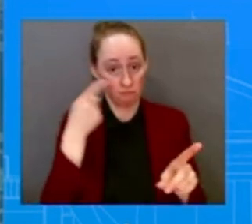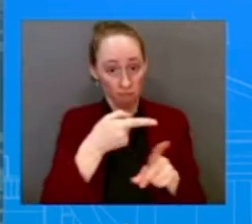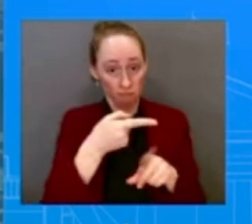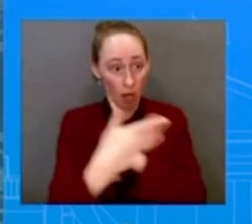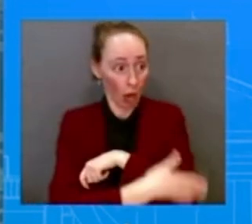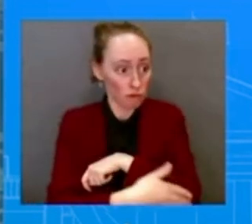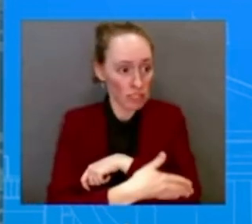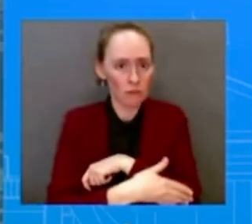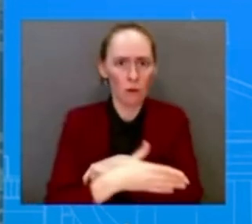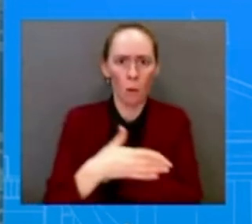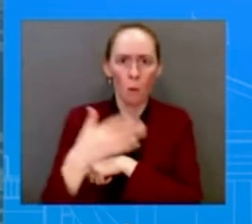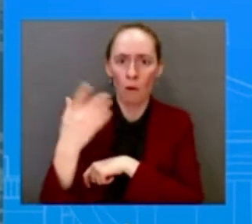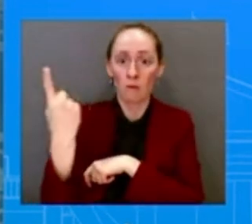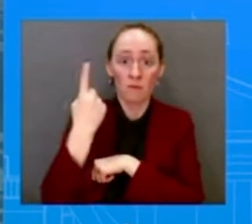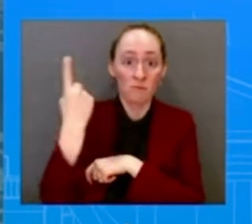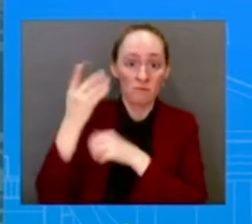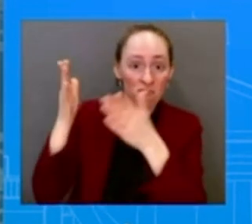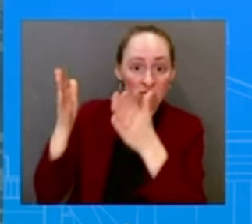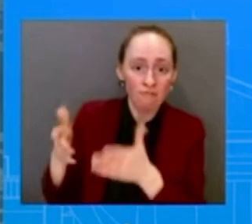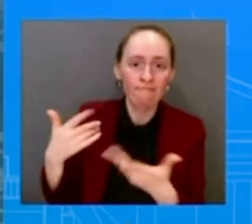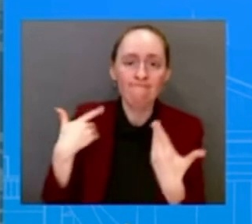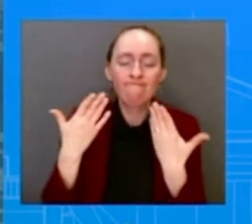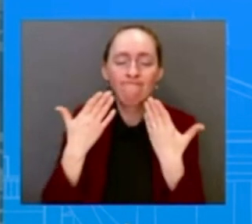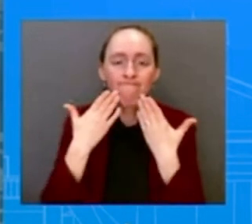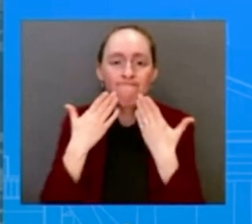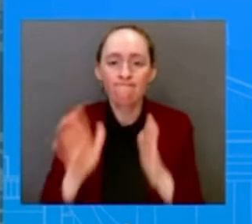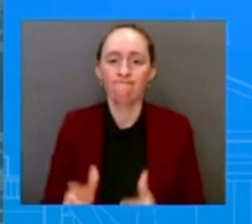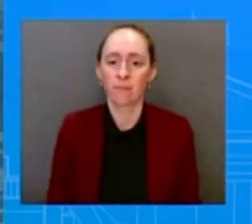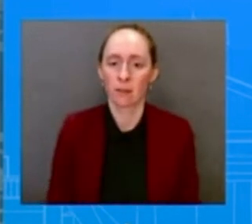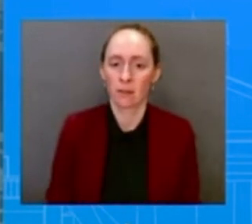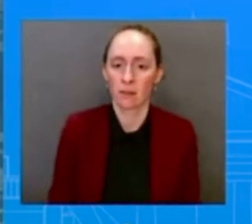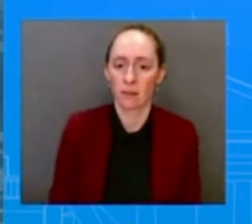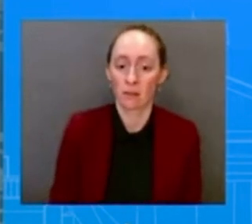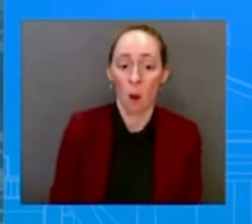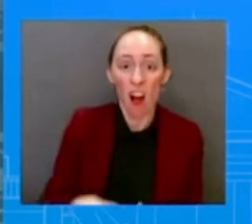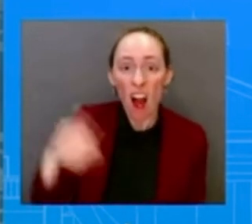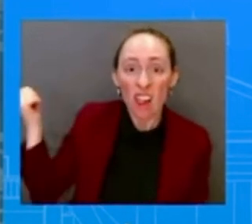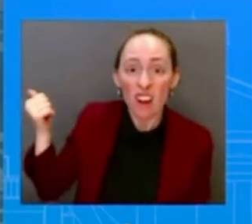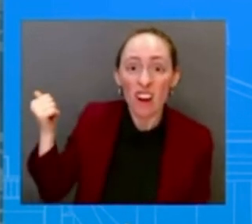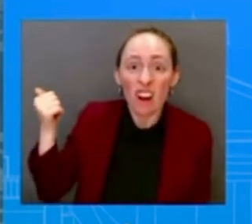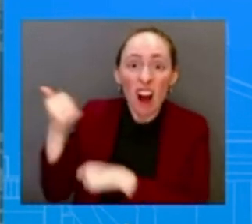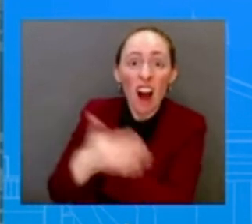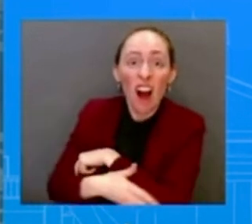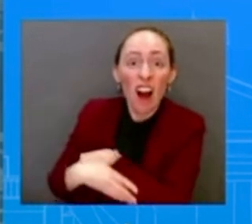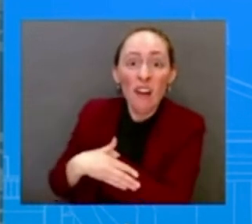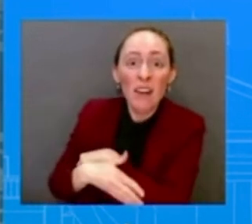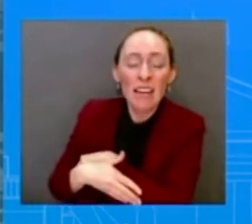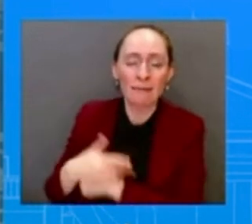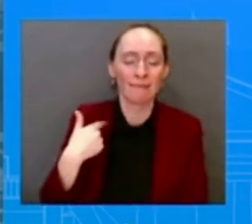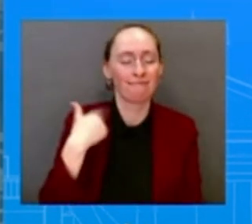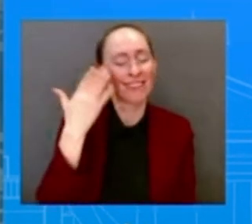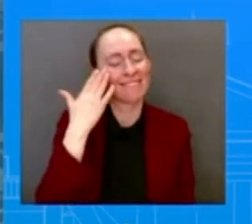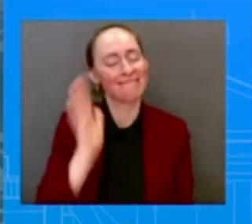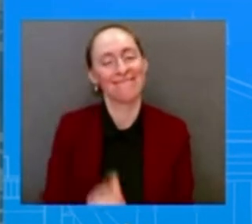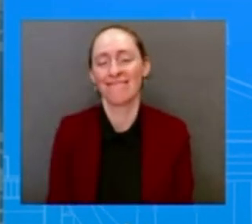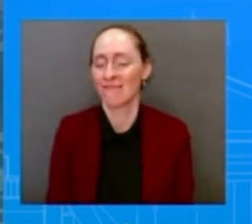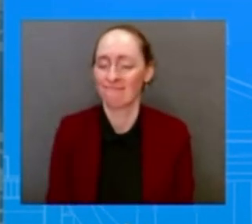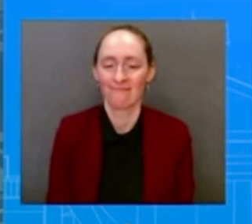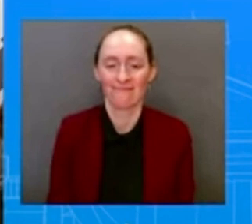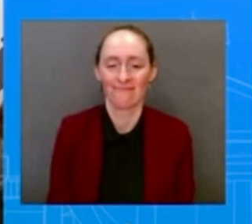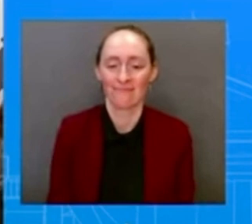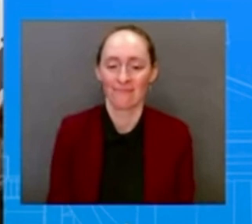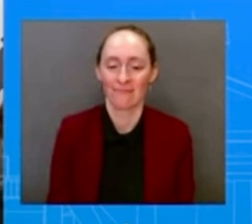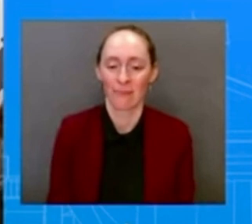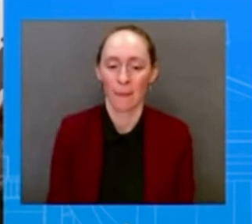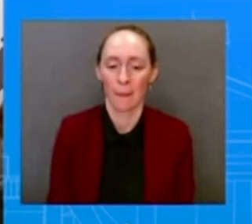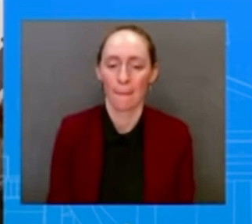who owns this object. Can we keep going? Thank you. Thanks. Are you tracking any other similar objects